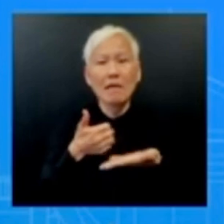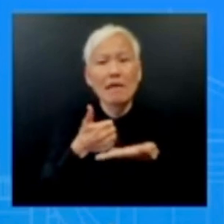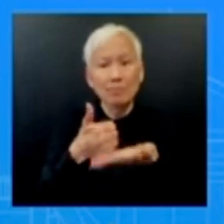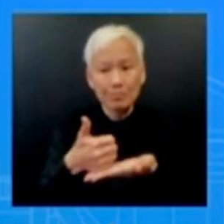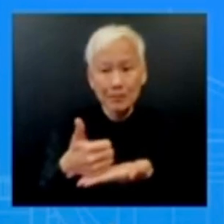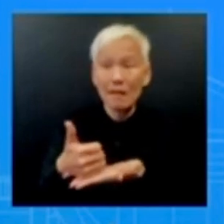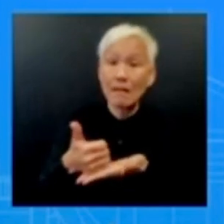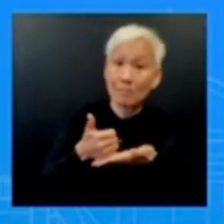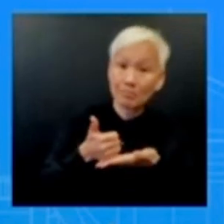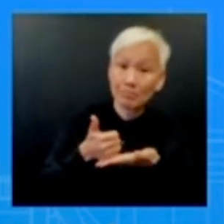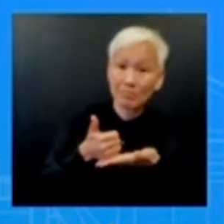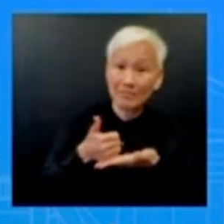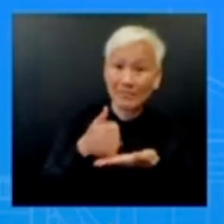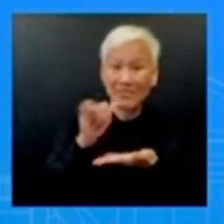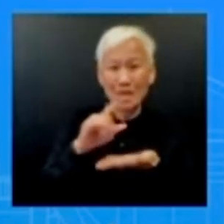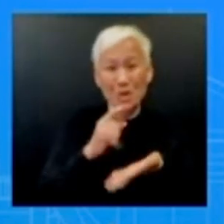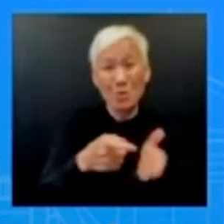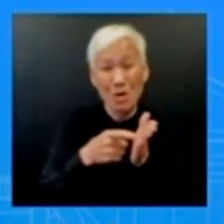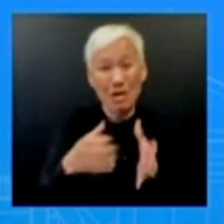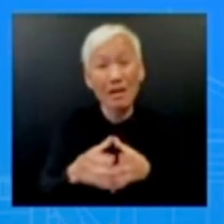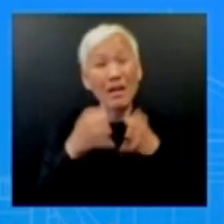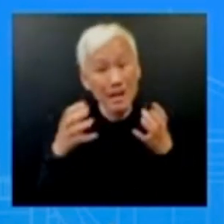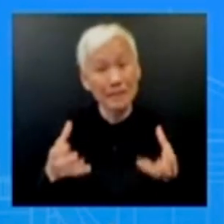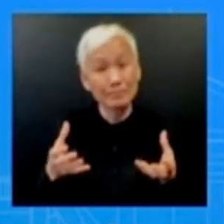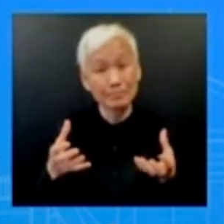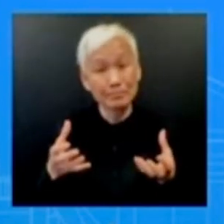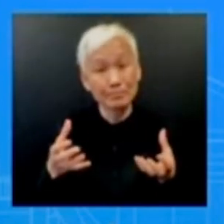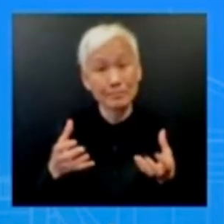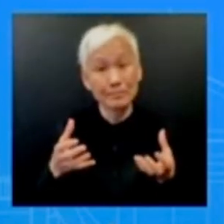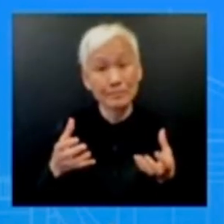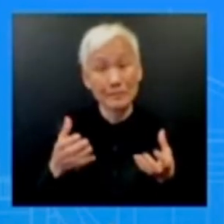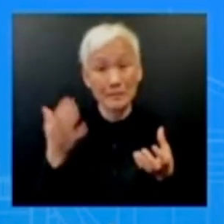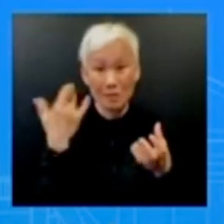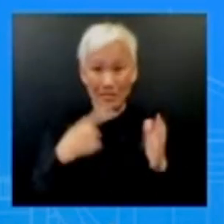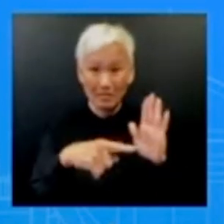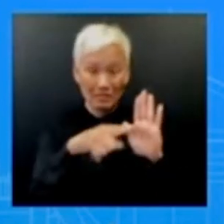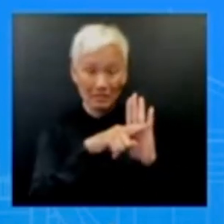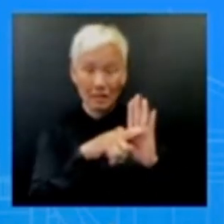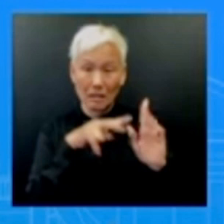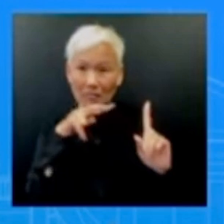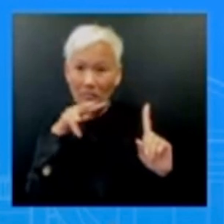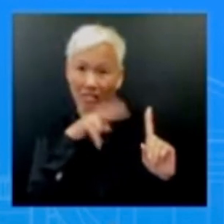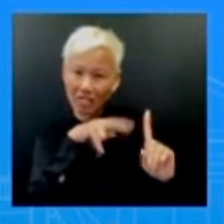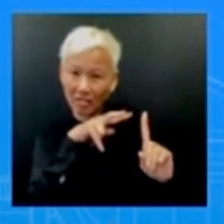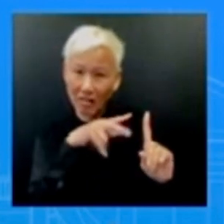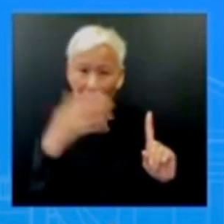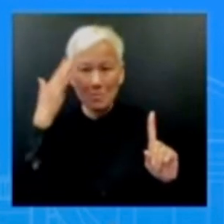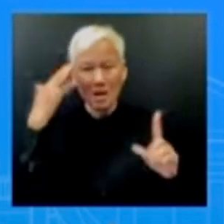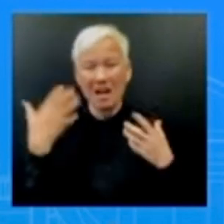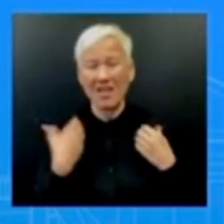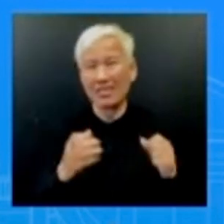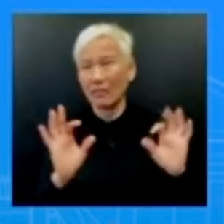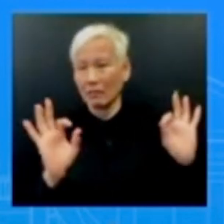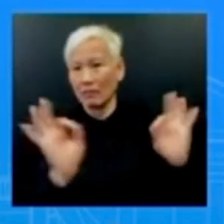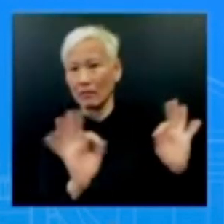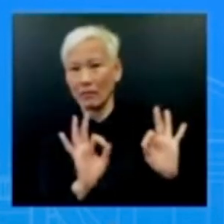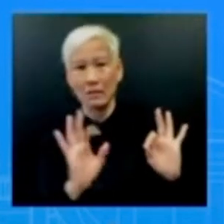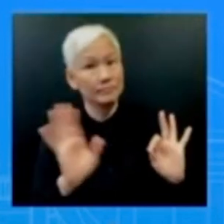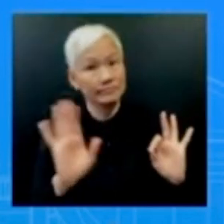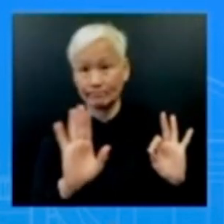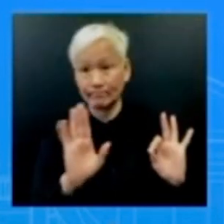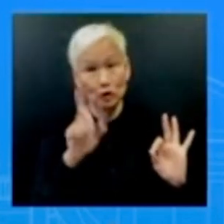a negative stigma to it, such as mental health. And it doesn't need to be that way. And if you can ask for that help from a